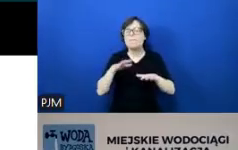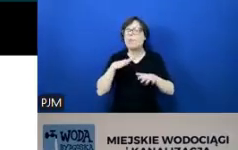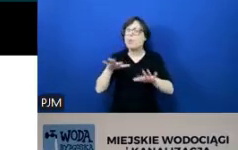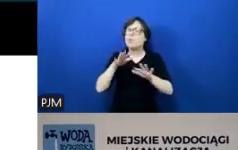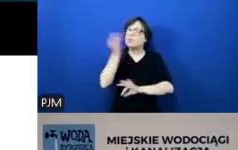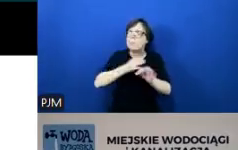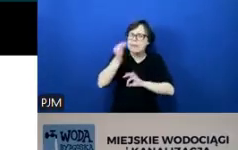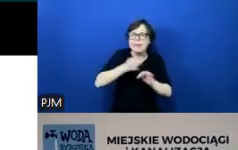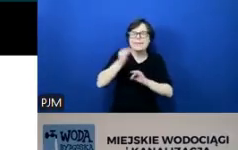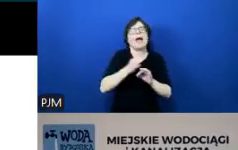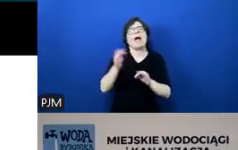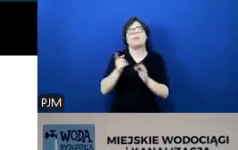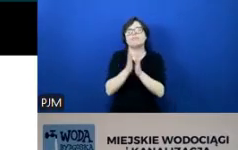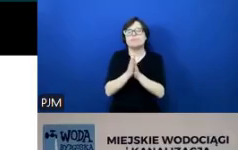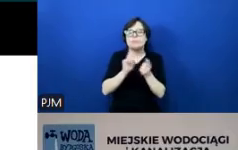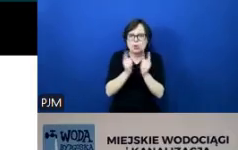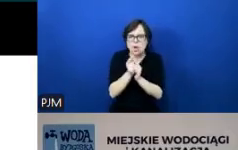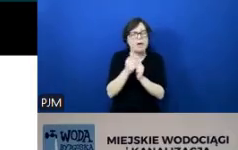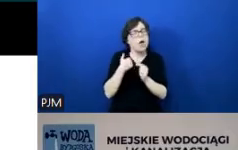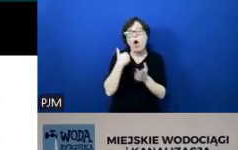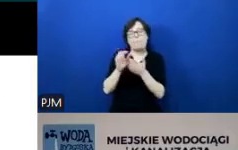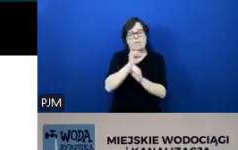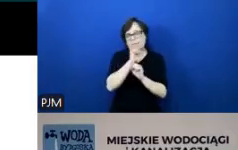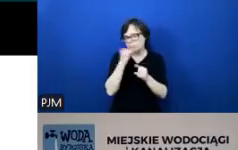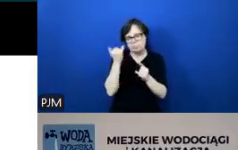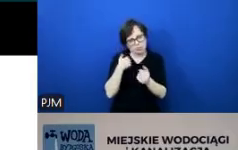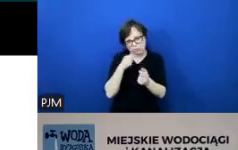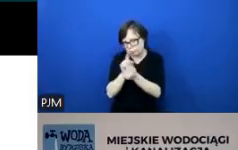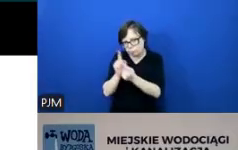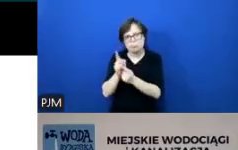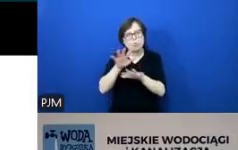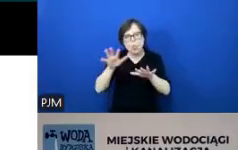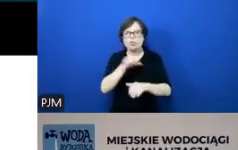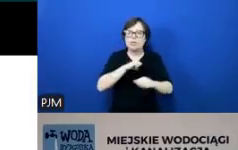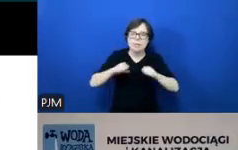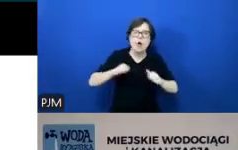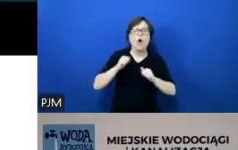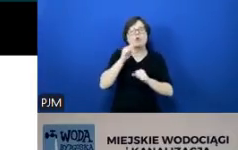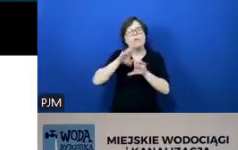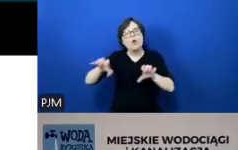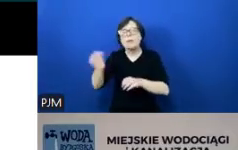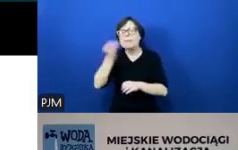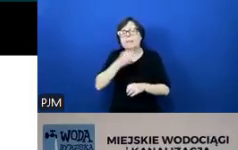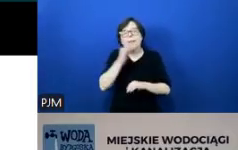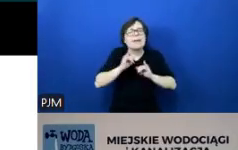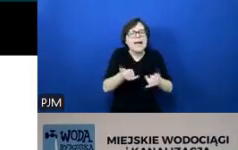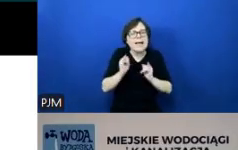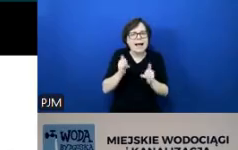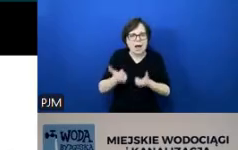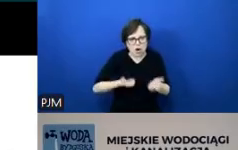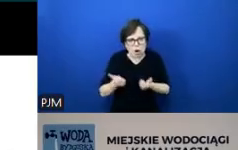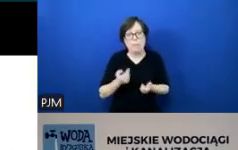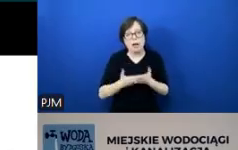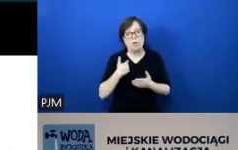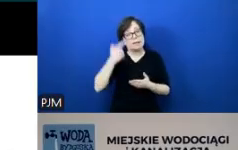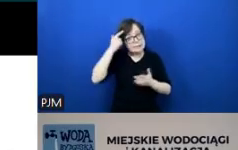red line. We had lots of questions after the meeting. There were many representatives of similar companies like ours,